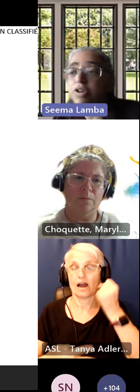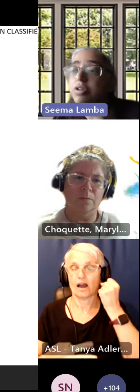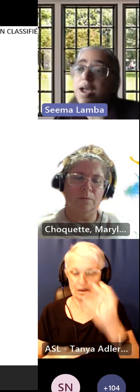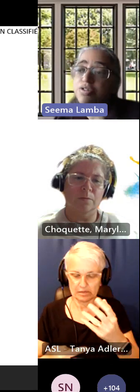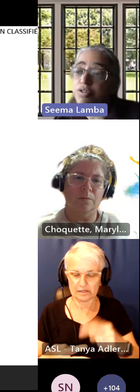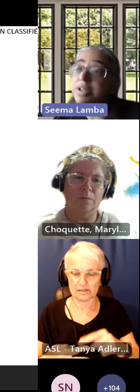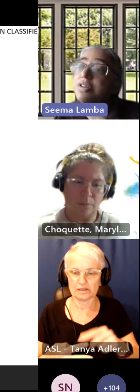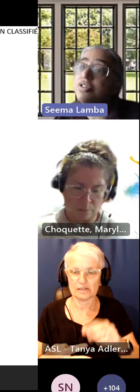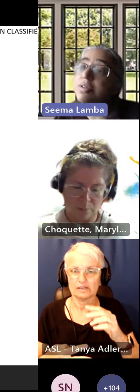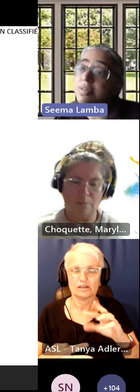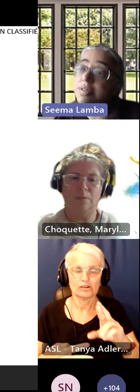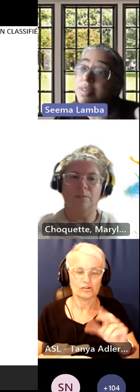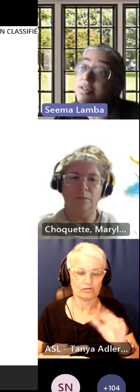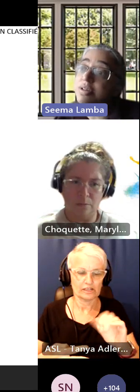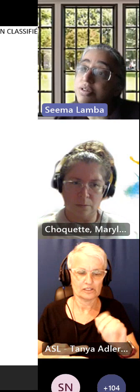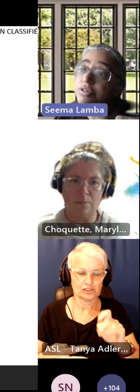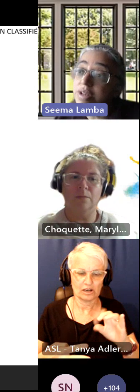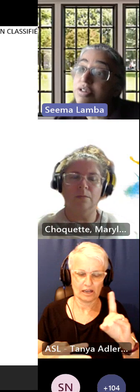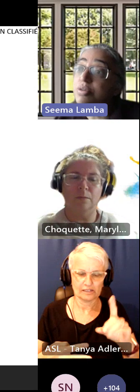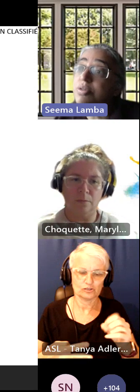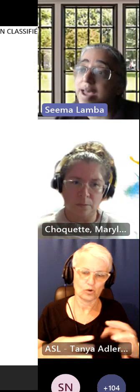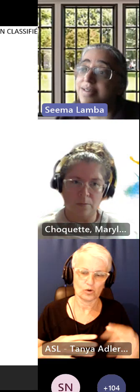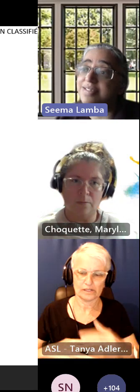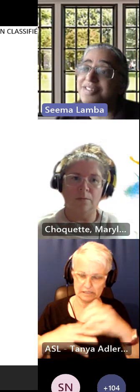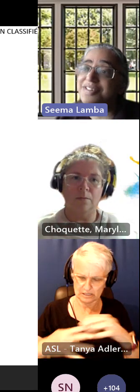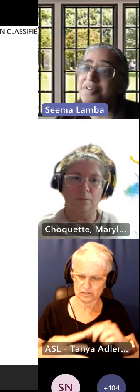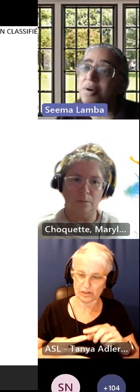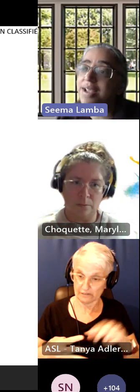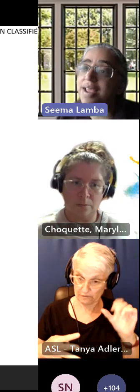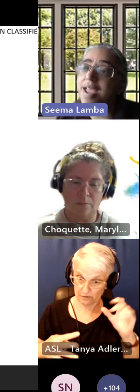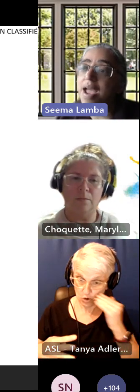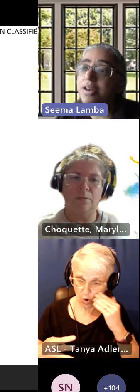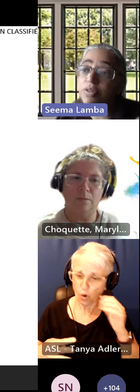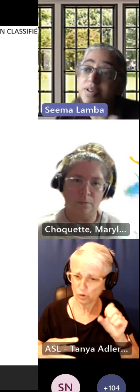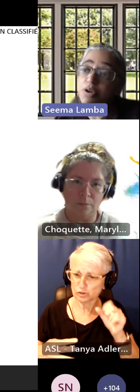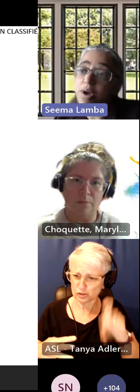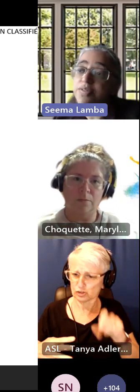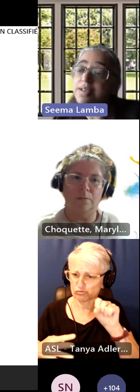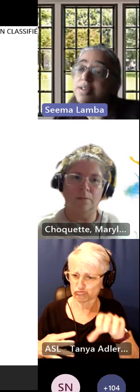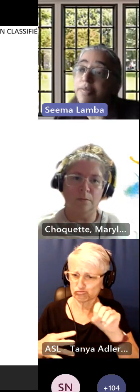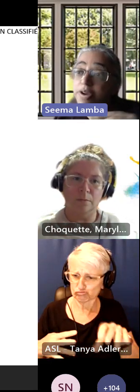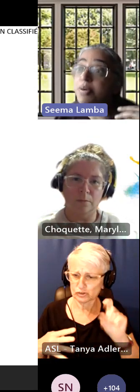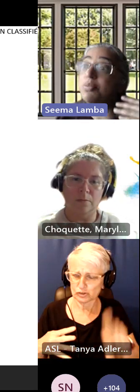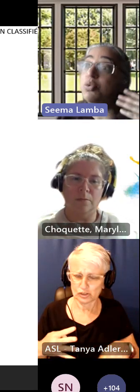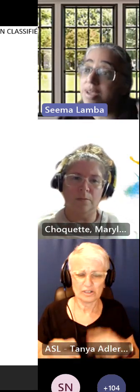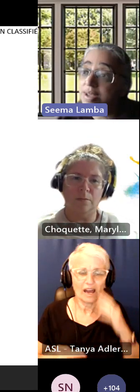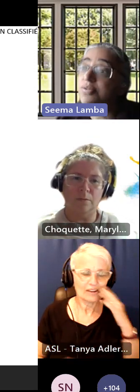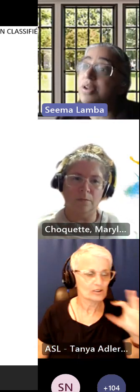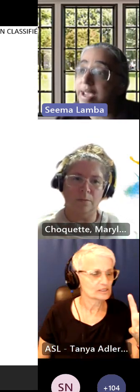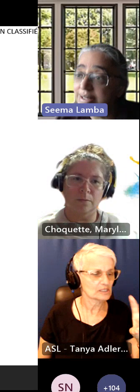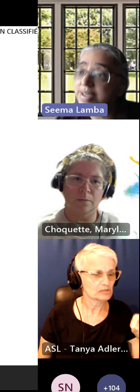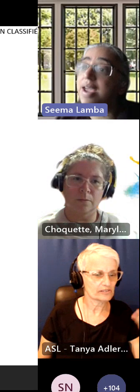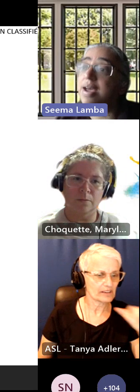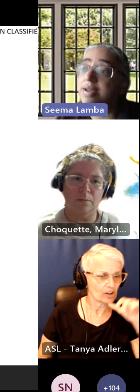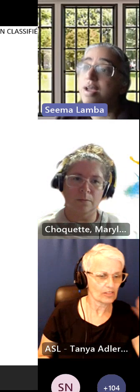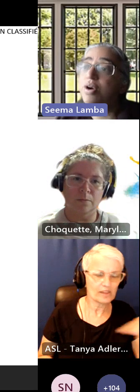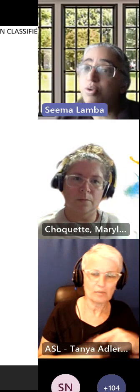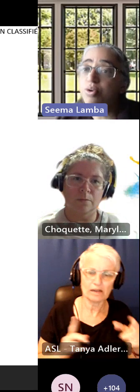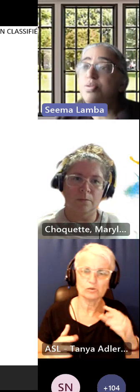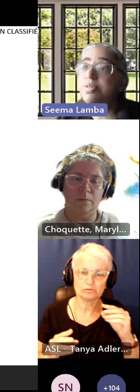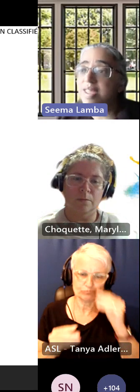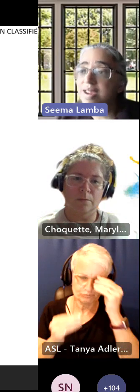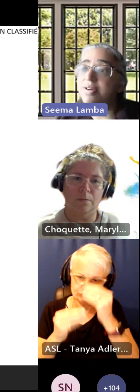the racialized or indigenous, then do that. Right? I know the WFA is not there, but it will give an